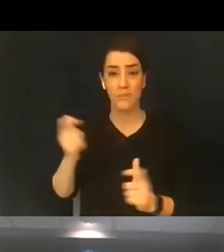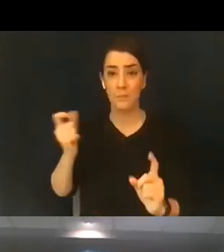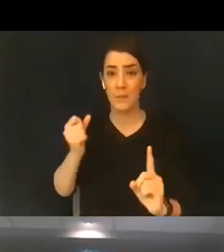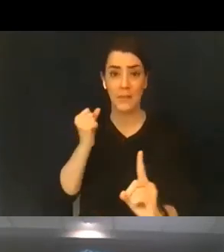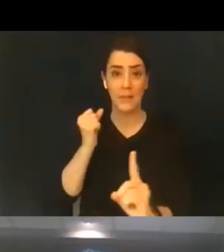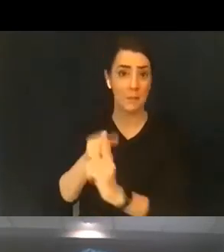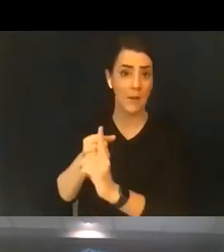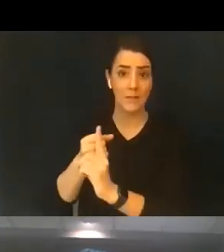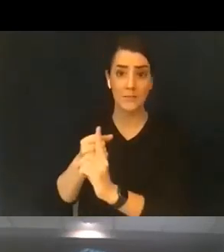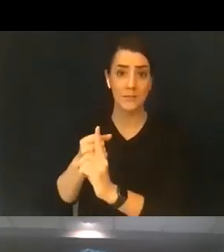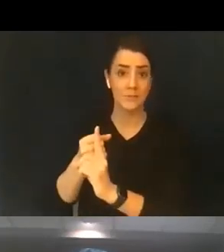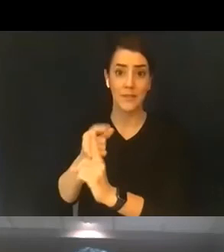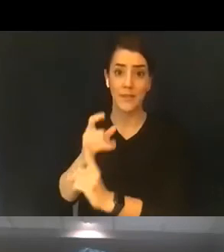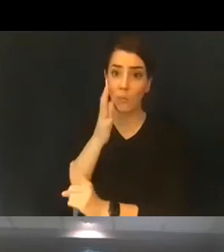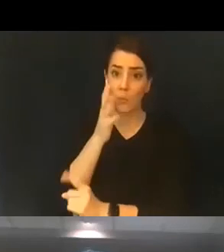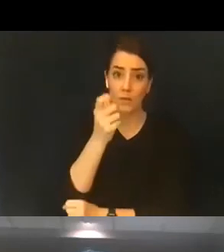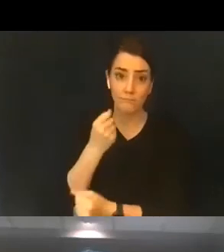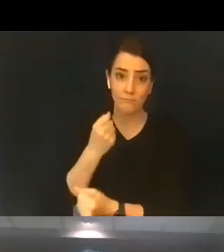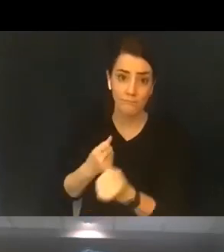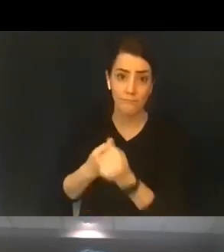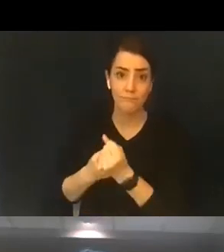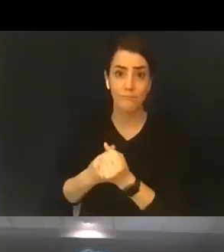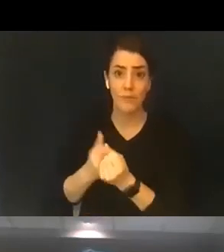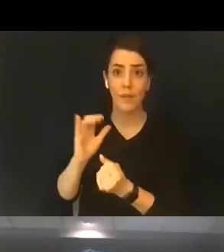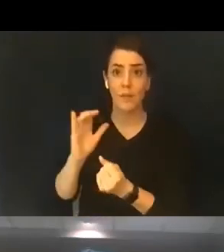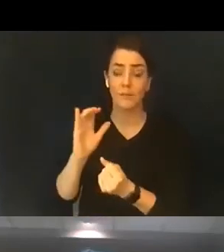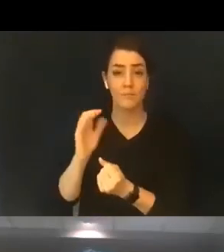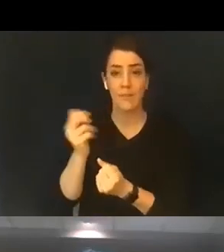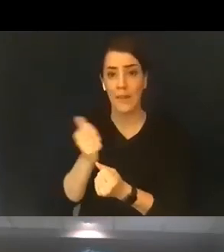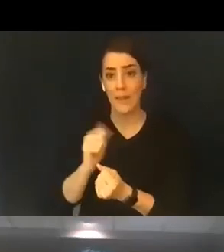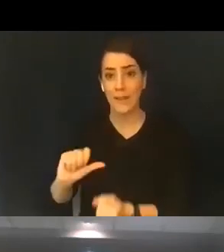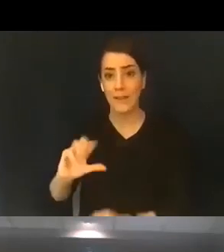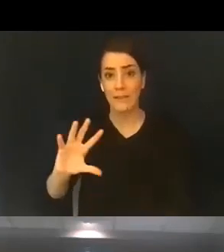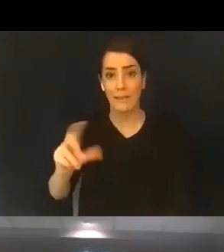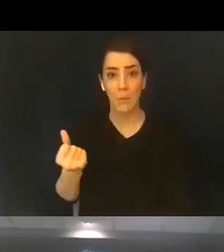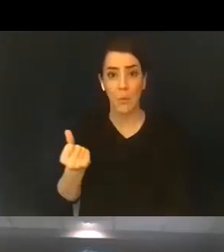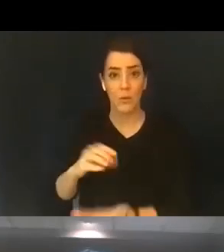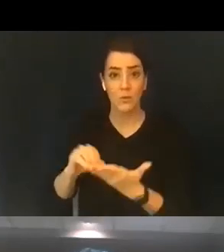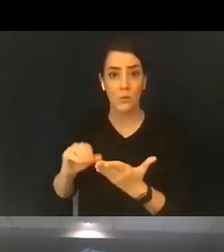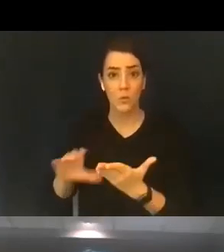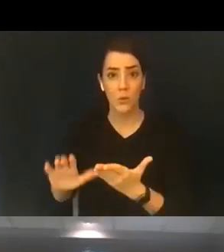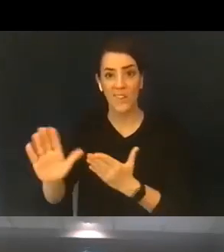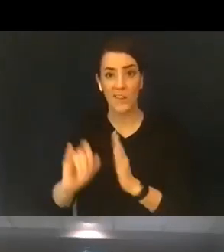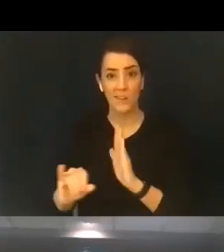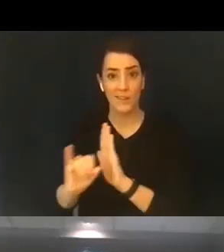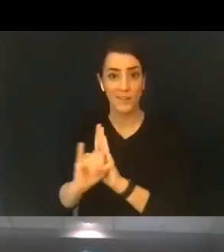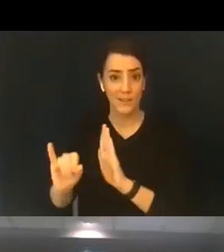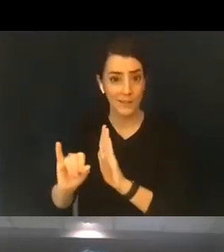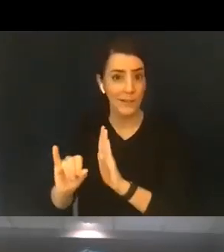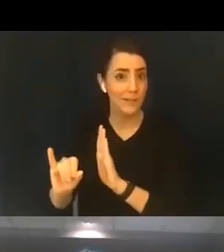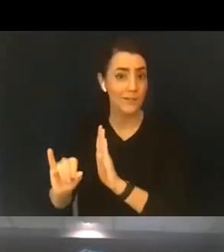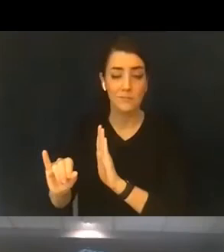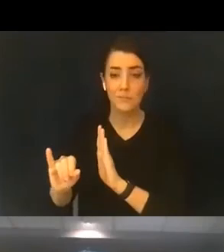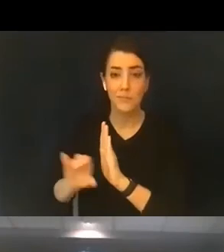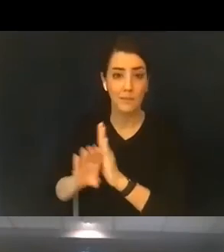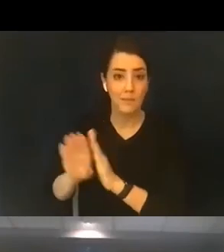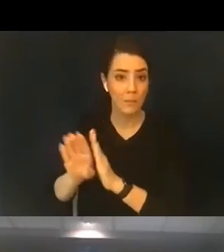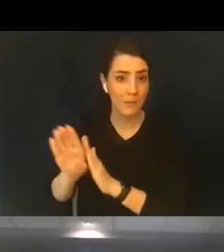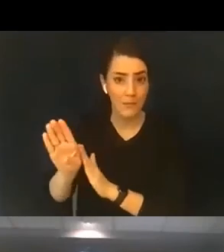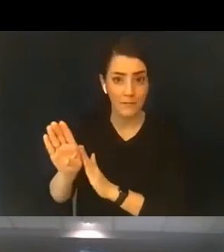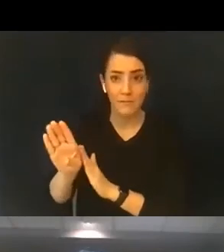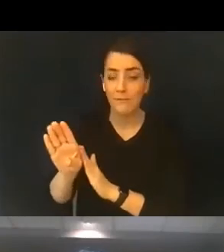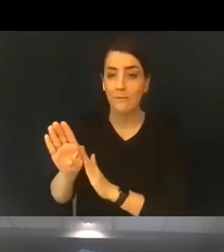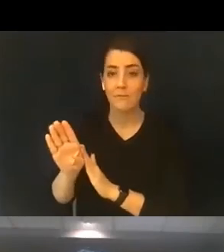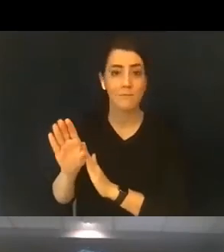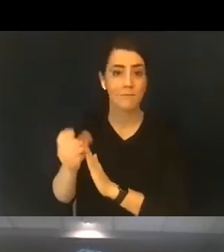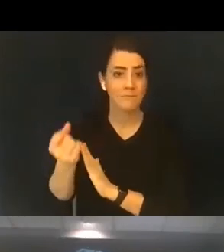would strengthen their identity better or more than a dose of reality of where they come from. And